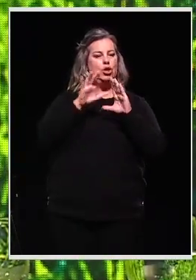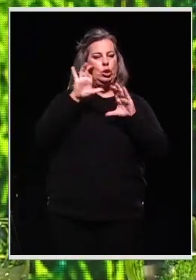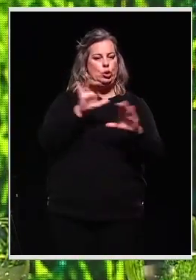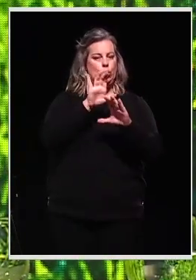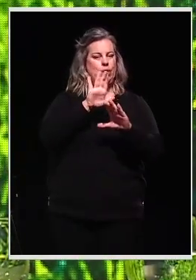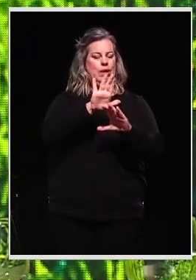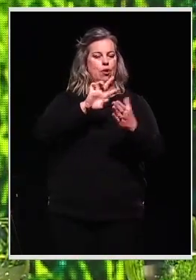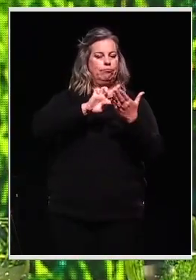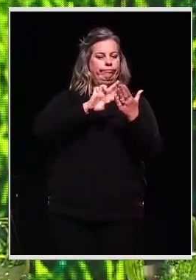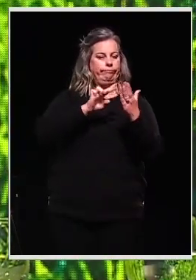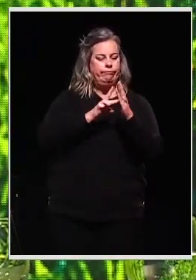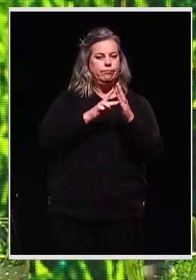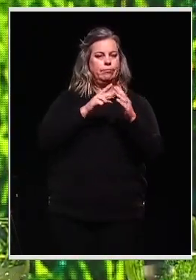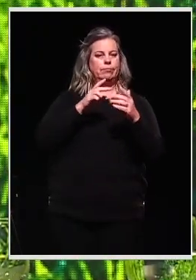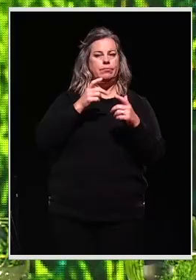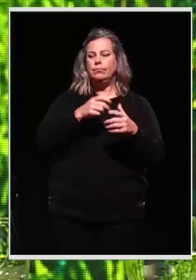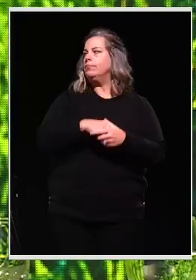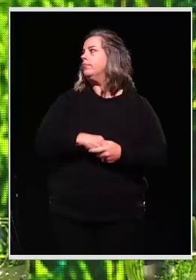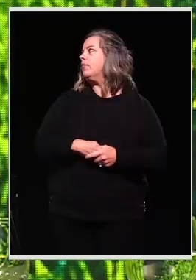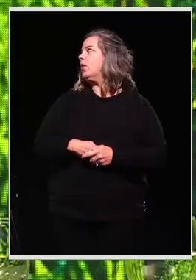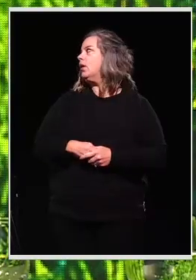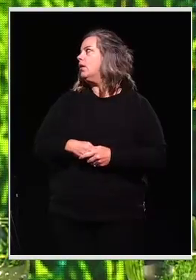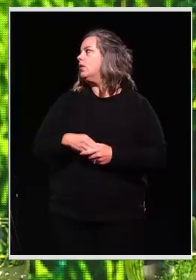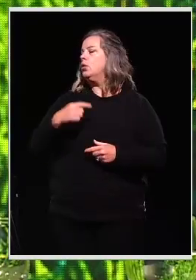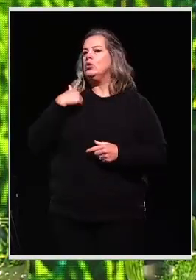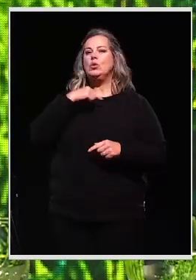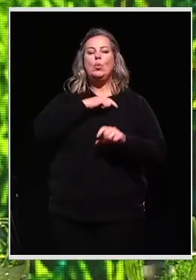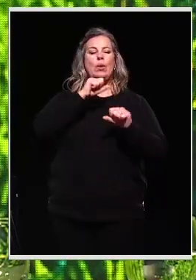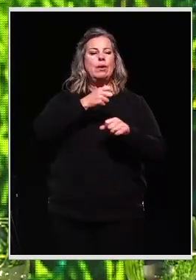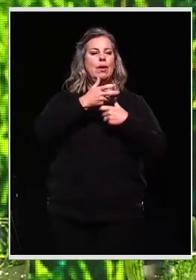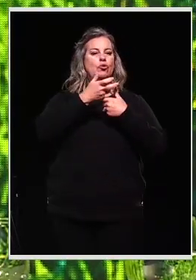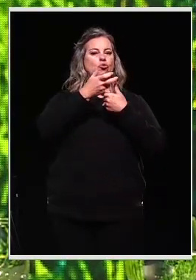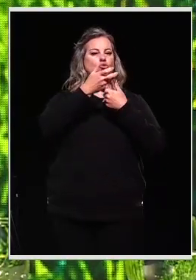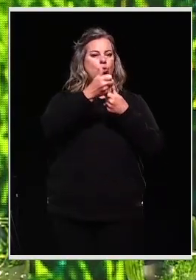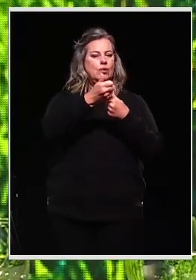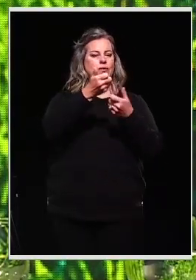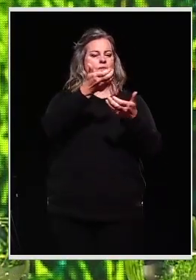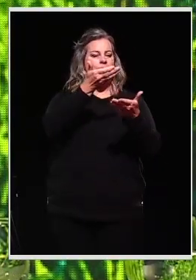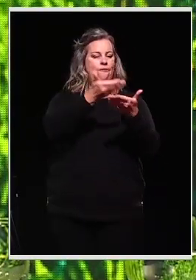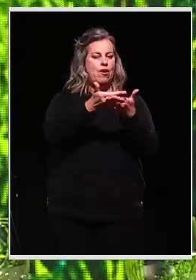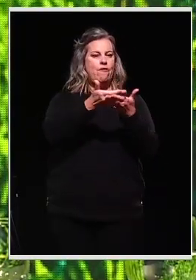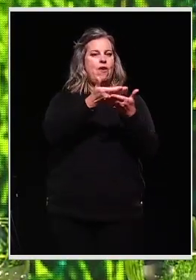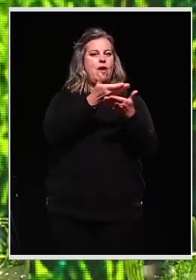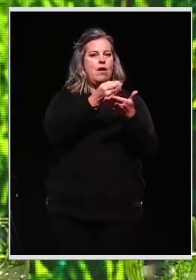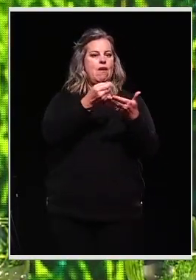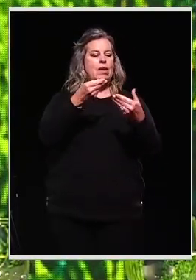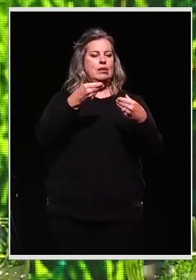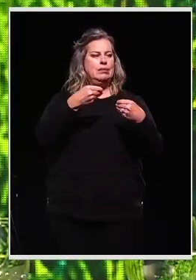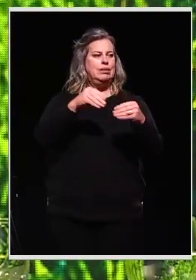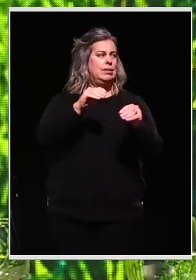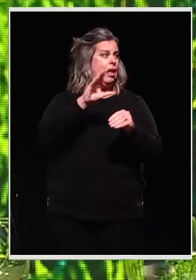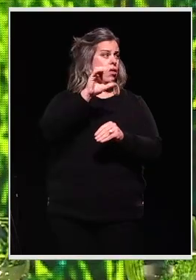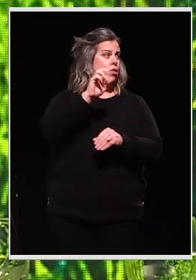we trust, we can verify, and then we can sell the carbon because we know that it actually is carbon that has been consumed through some sort